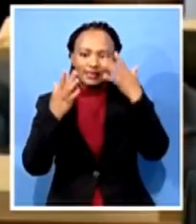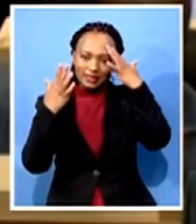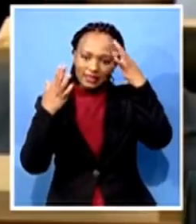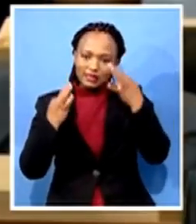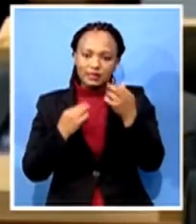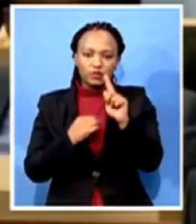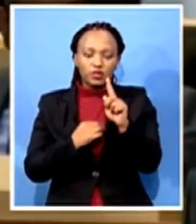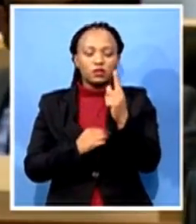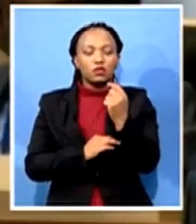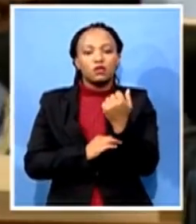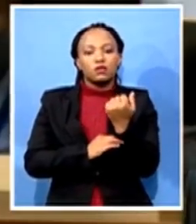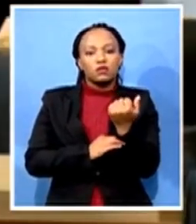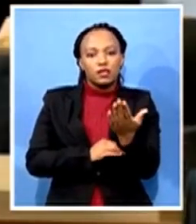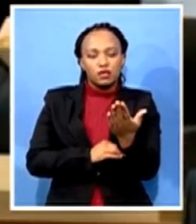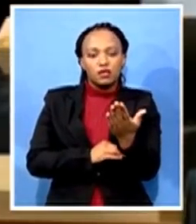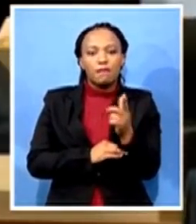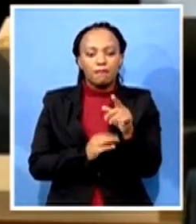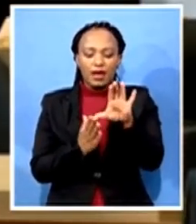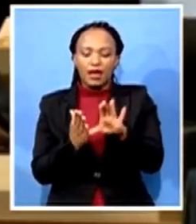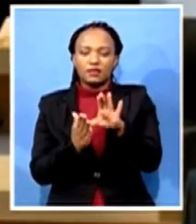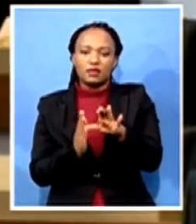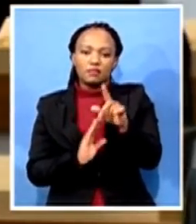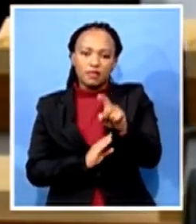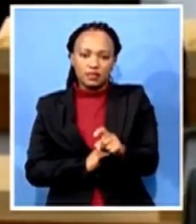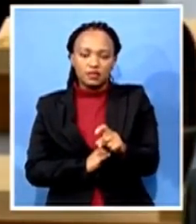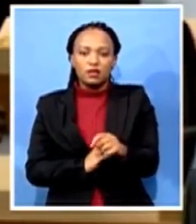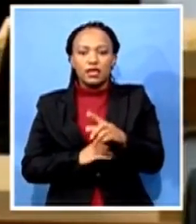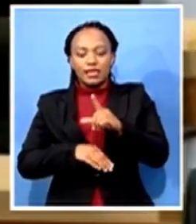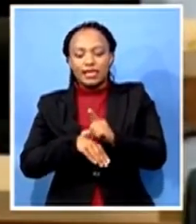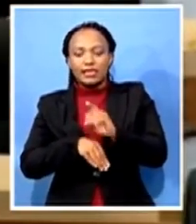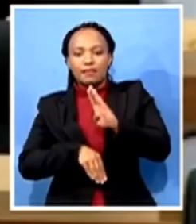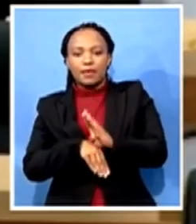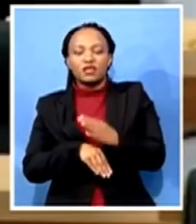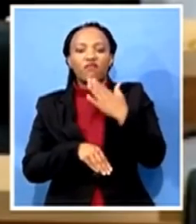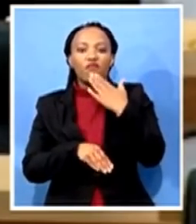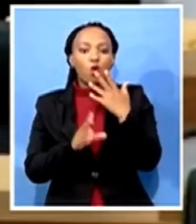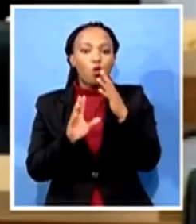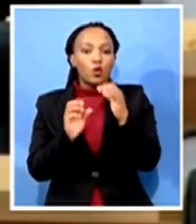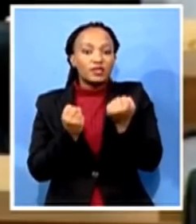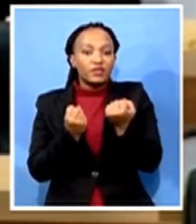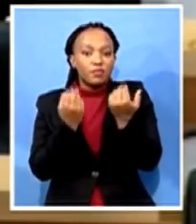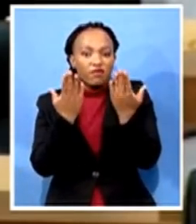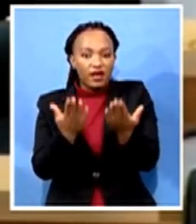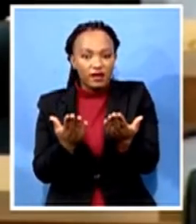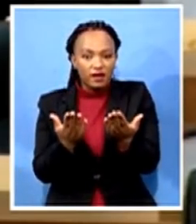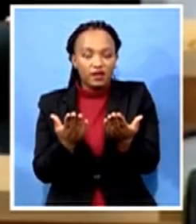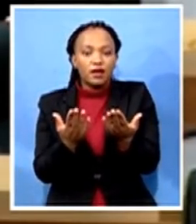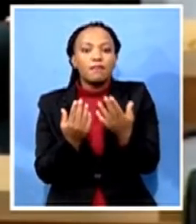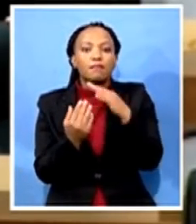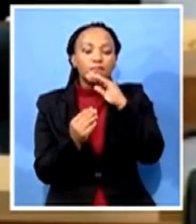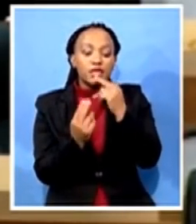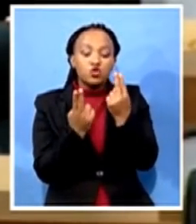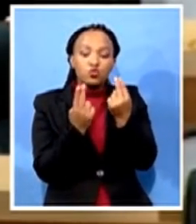cancelled and a database of service providers, and I presume a new database of service providers, should be